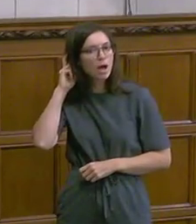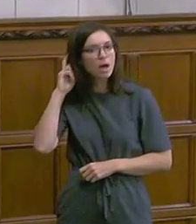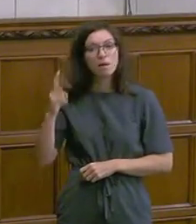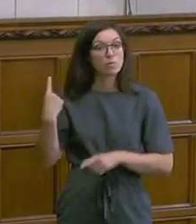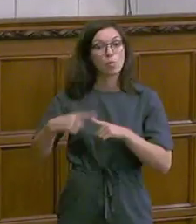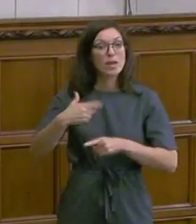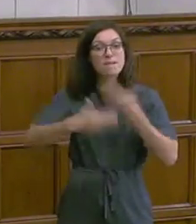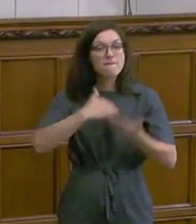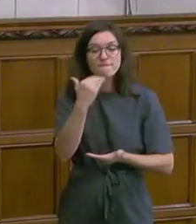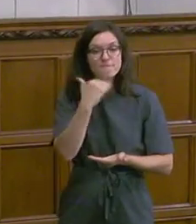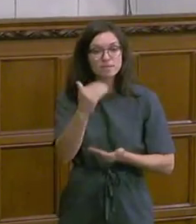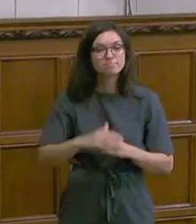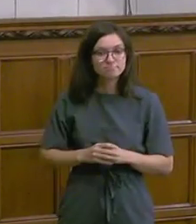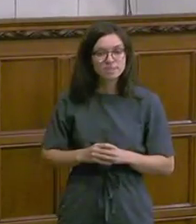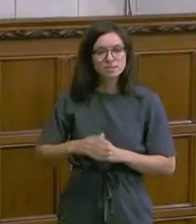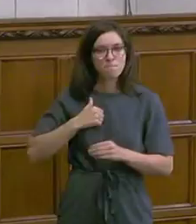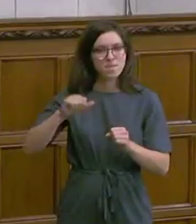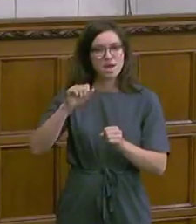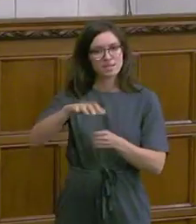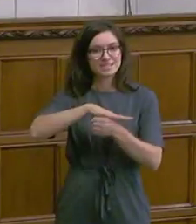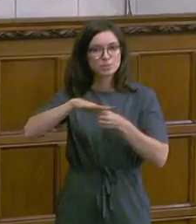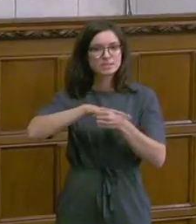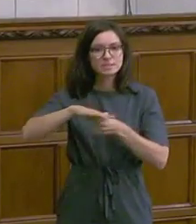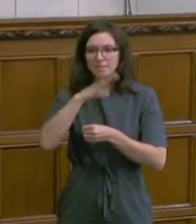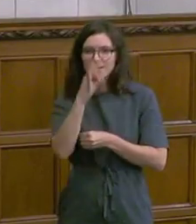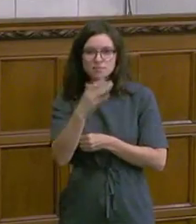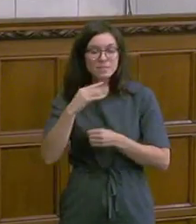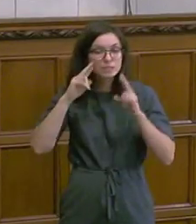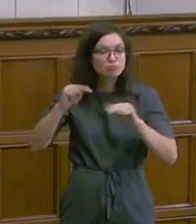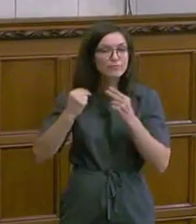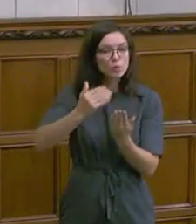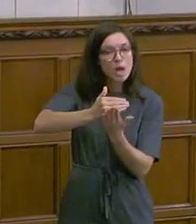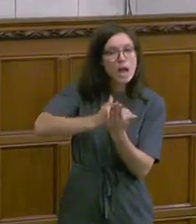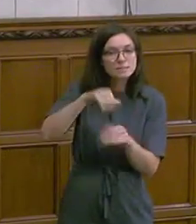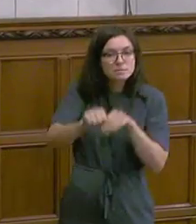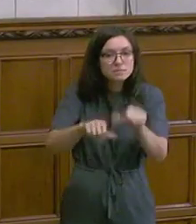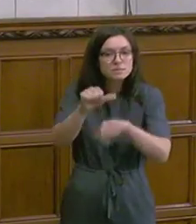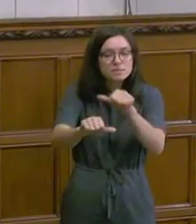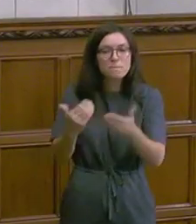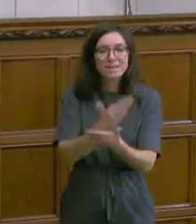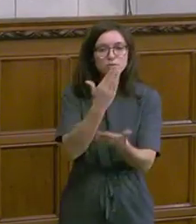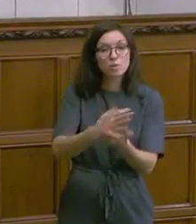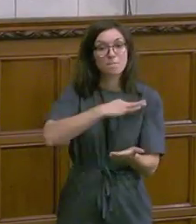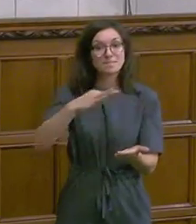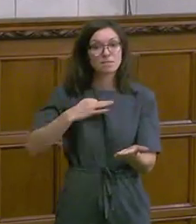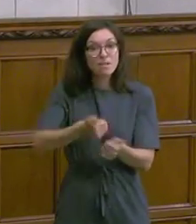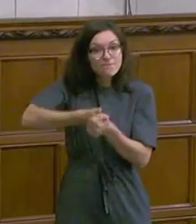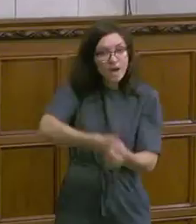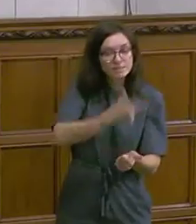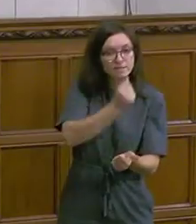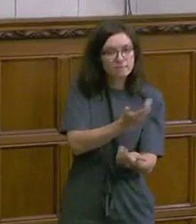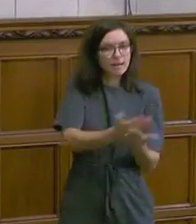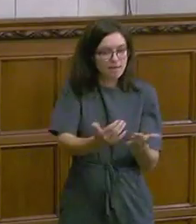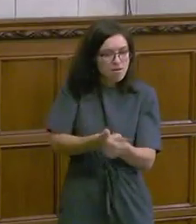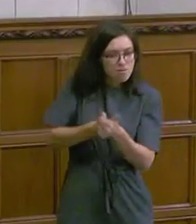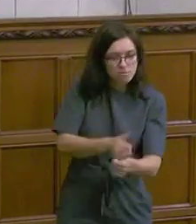to review this guidance so that clinical discretion can be applied in the best interests of the children. And I hope the Minister will